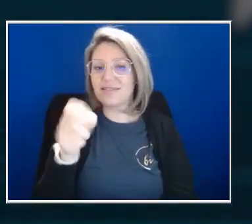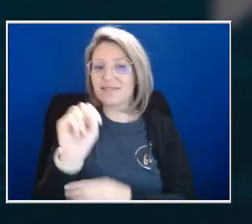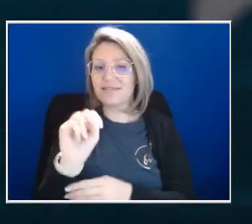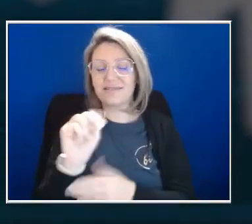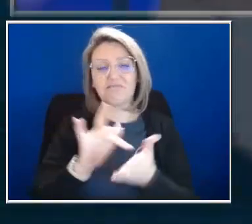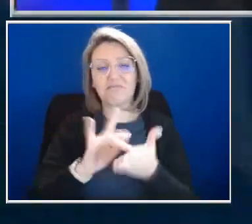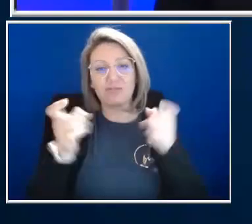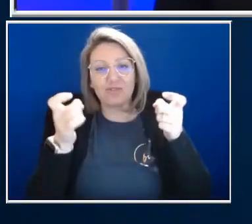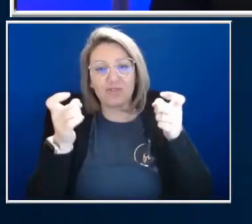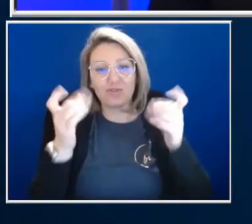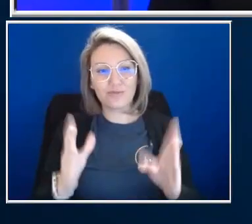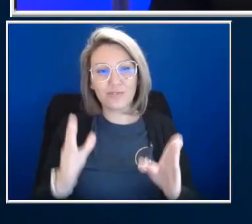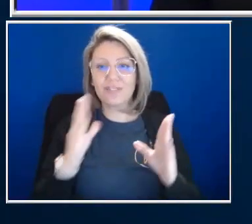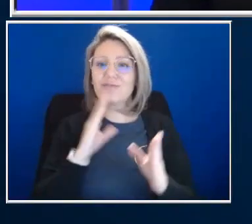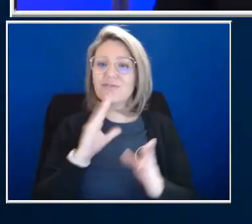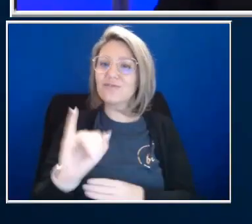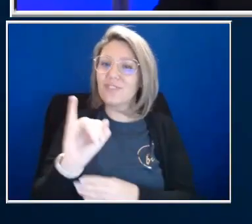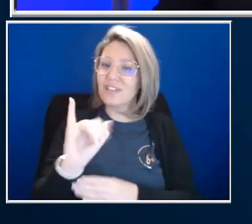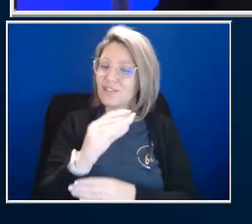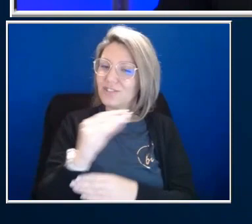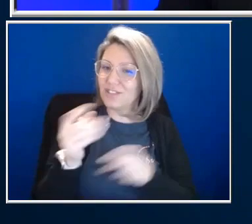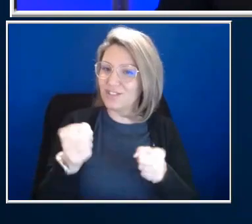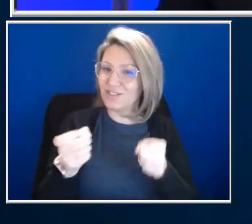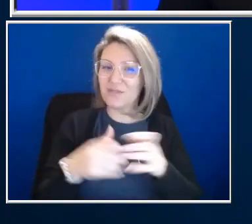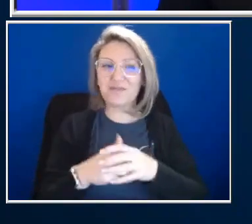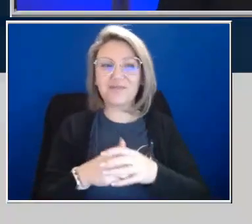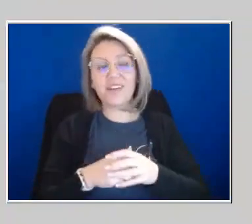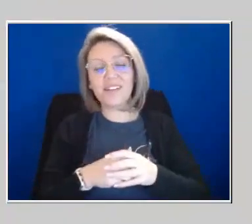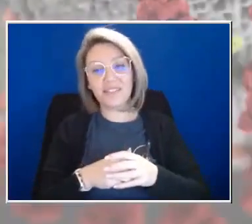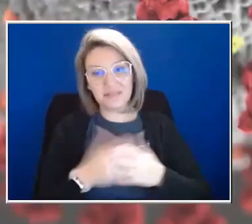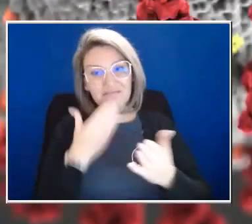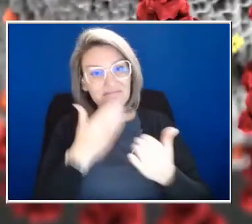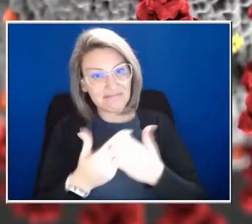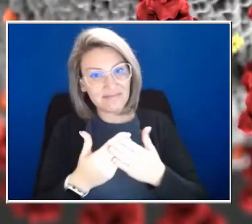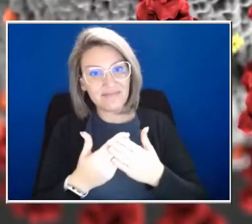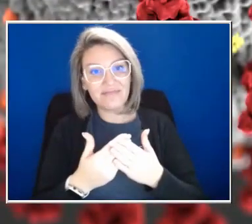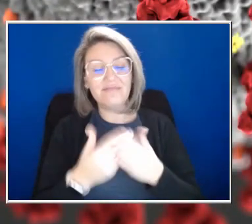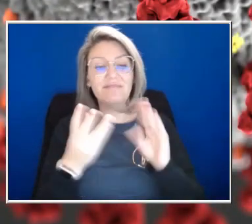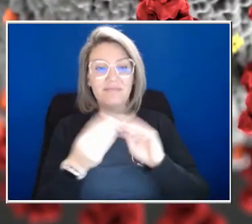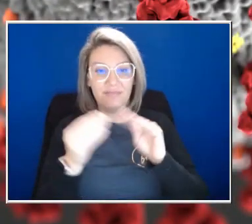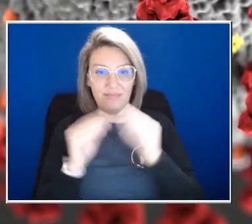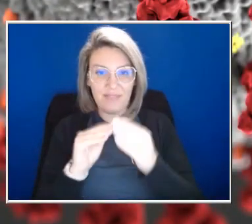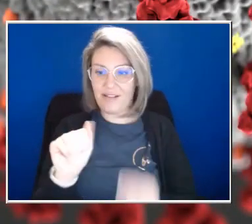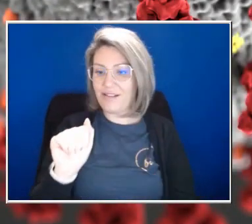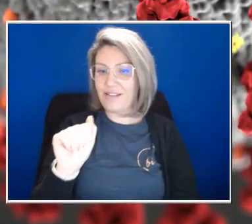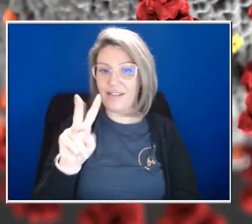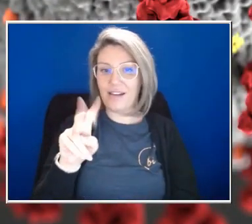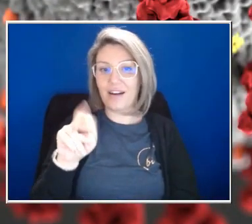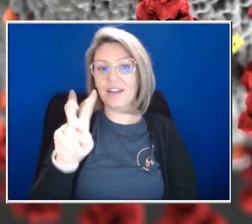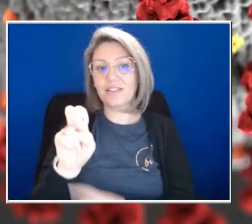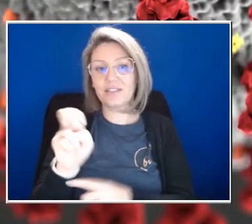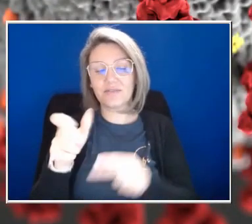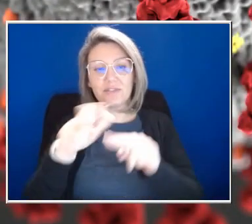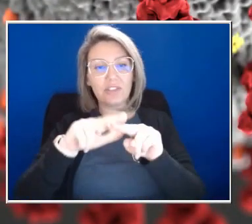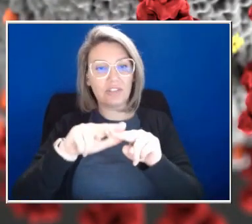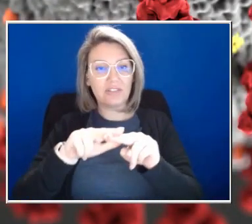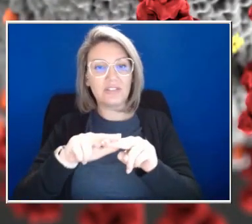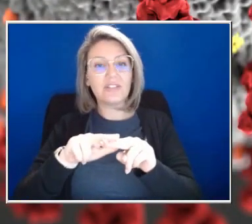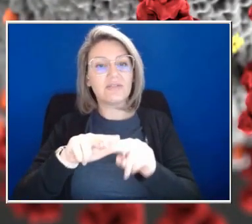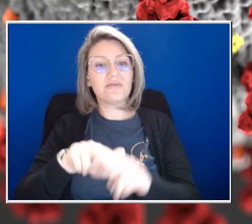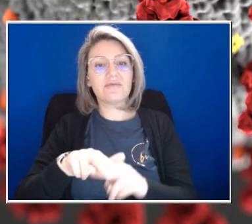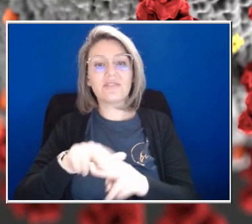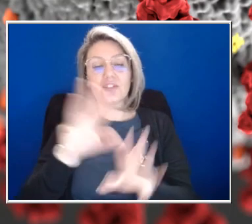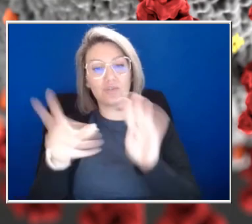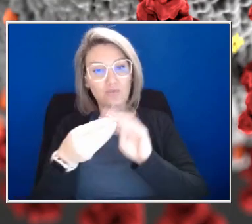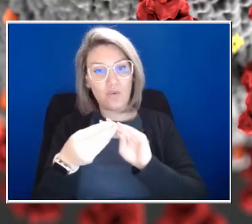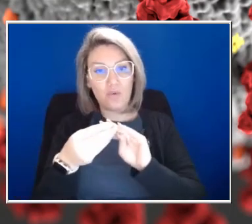Hi. How are you? I'm good. Good. Yeah, right now our numbers, active numbers, have jumped up a little bit. Total numbers, 60 cases